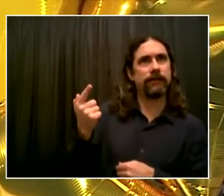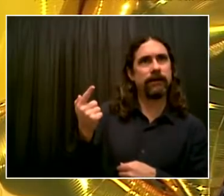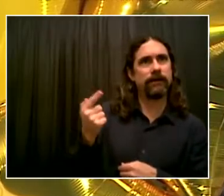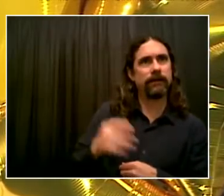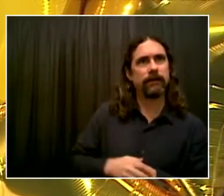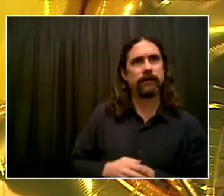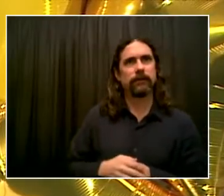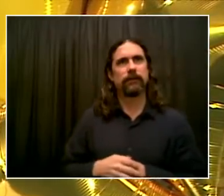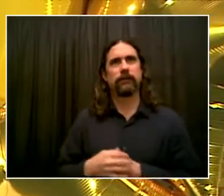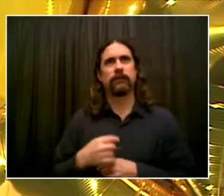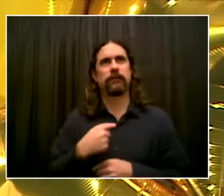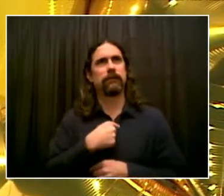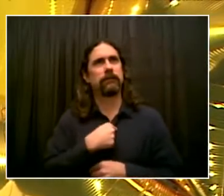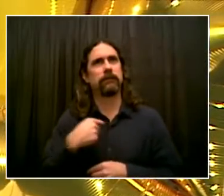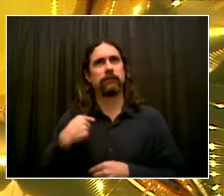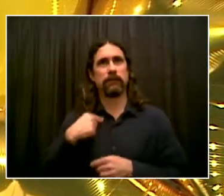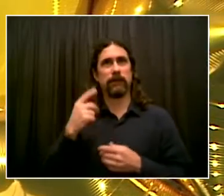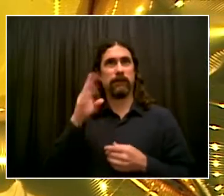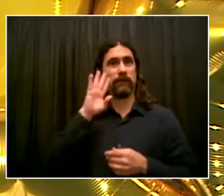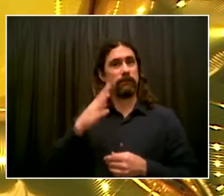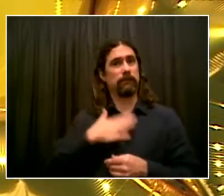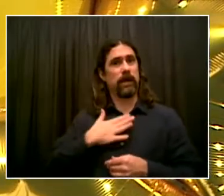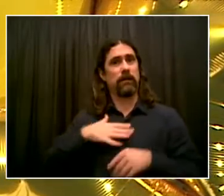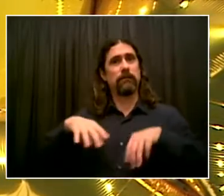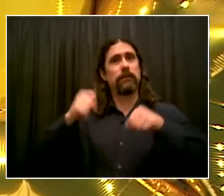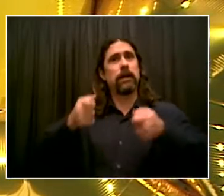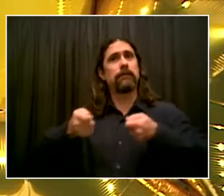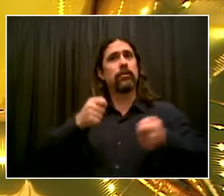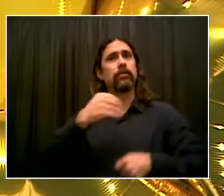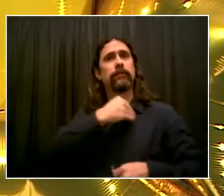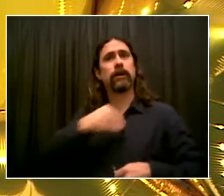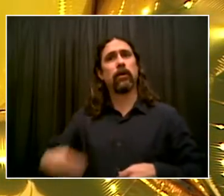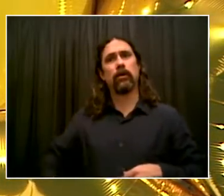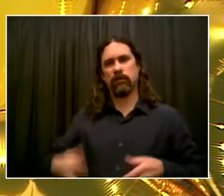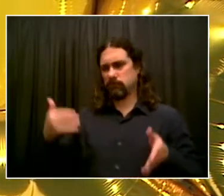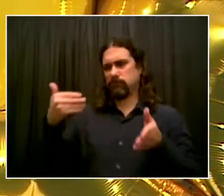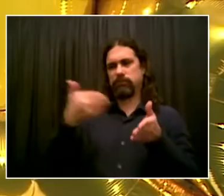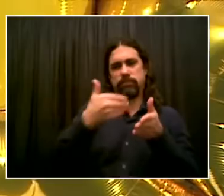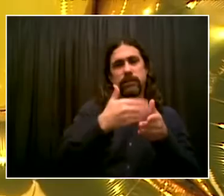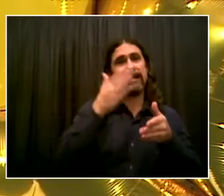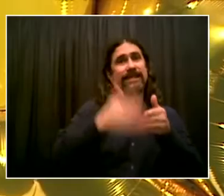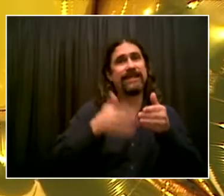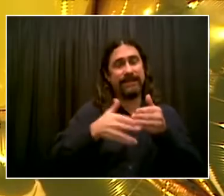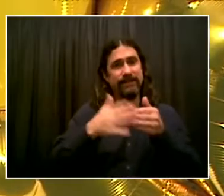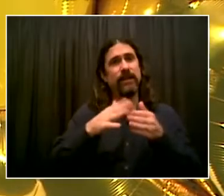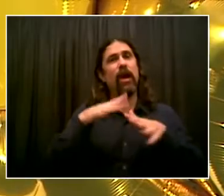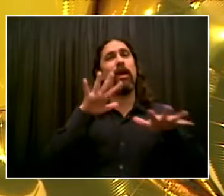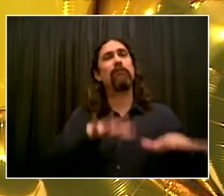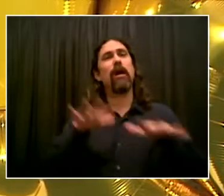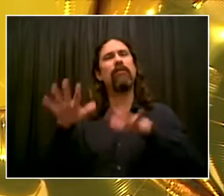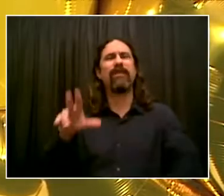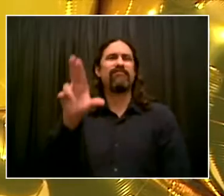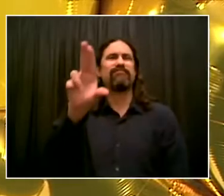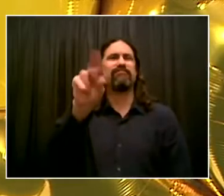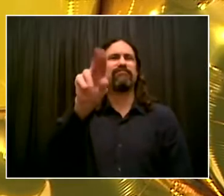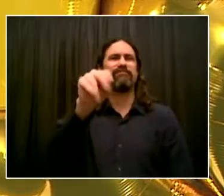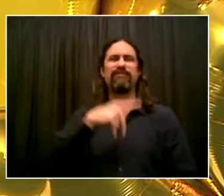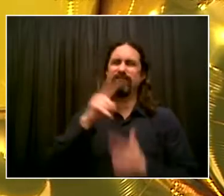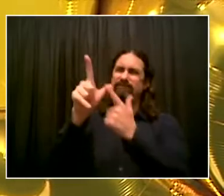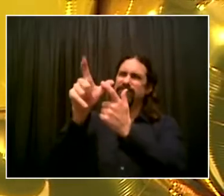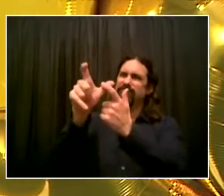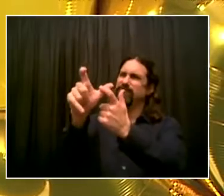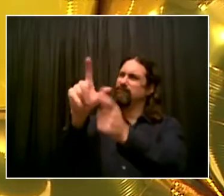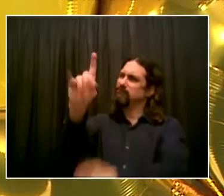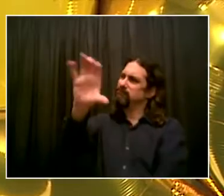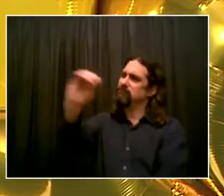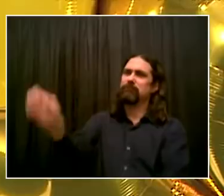to finish up. It's a pretty electric atmosphere here at City Hall, a lot of work going on to finish strong, and also a lot of work going on to make sure the